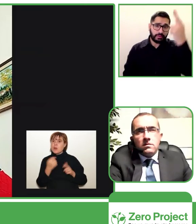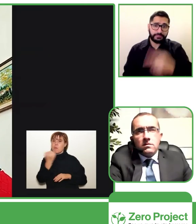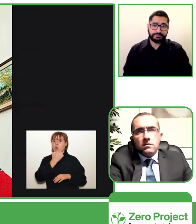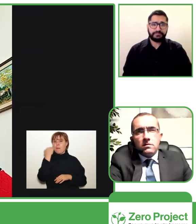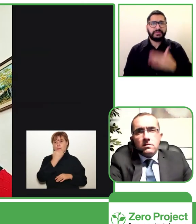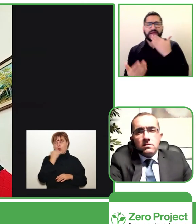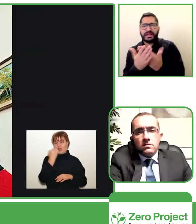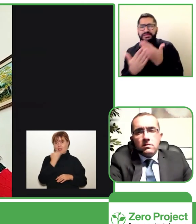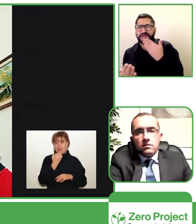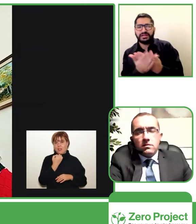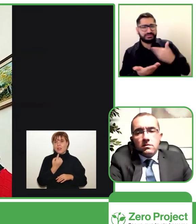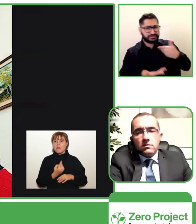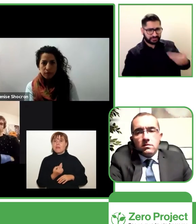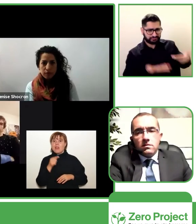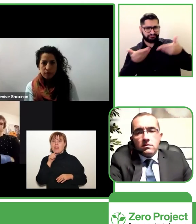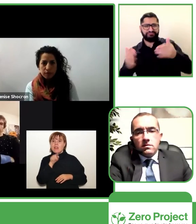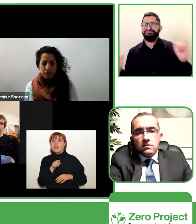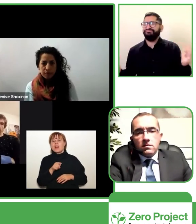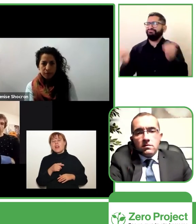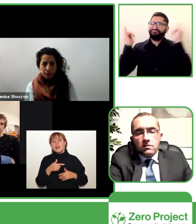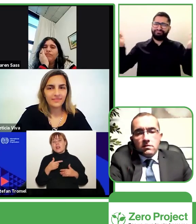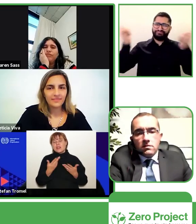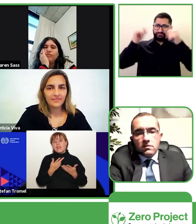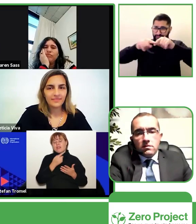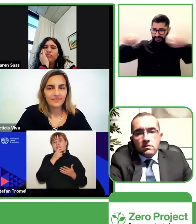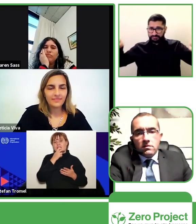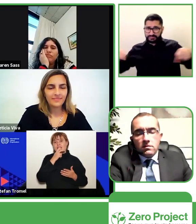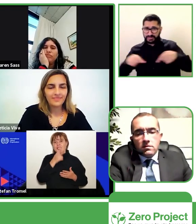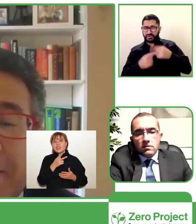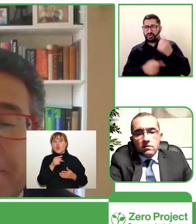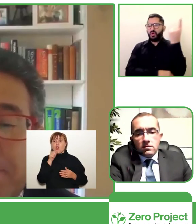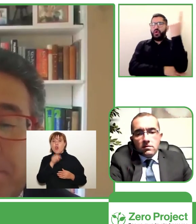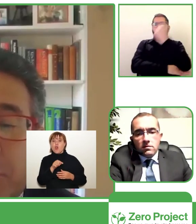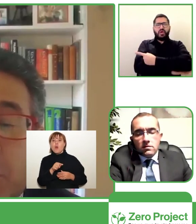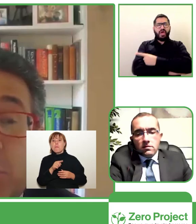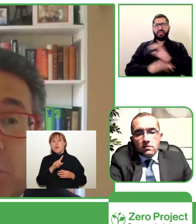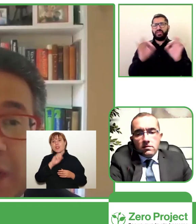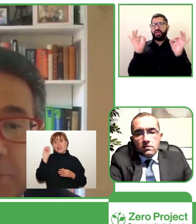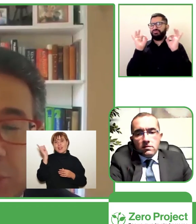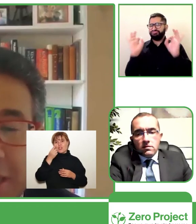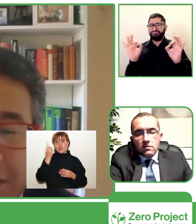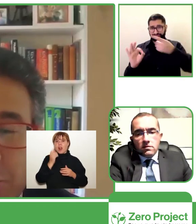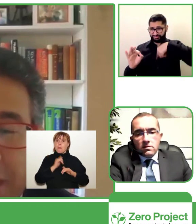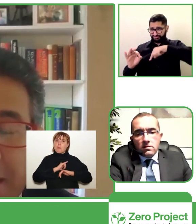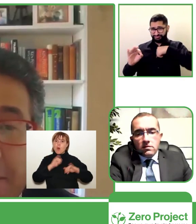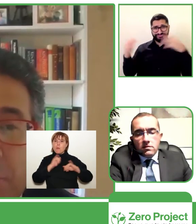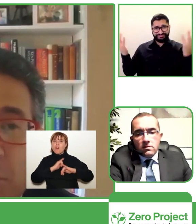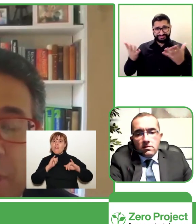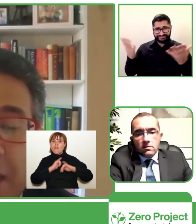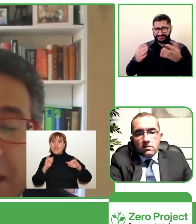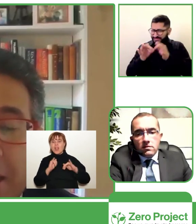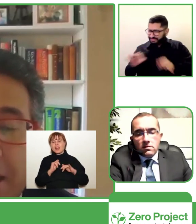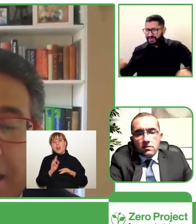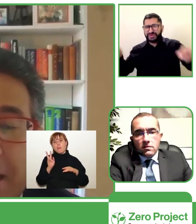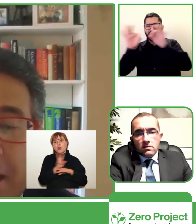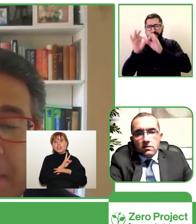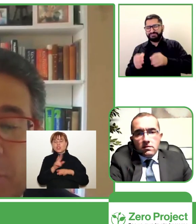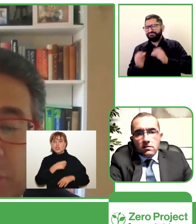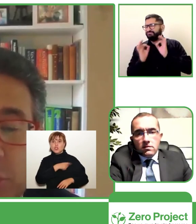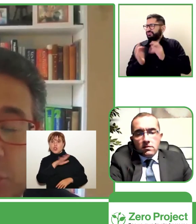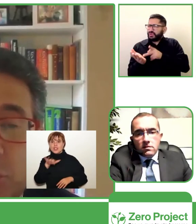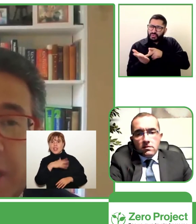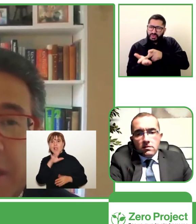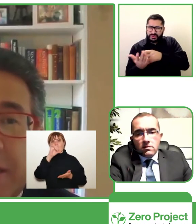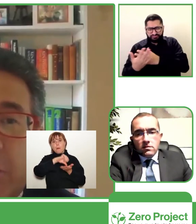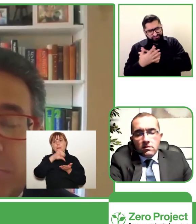and celebrate these instances, because for us are of tremendous importance, and it is important